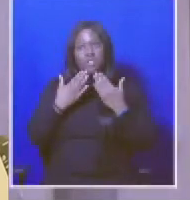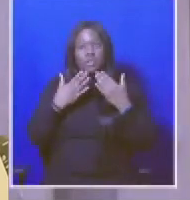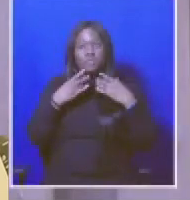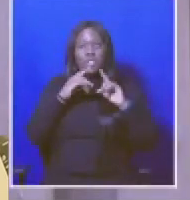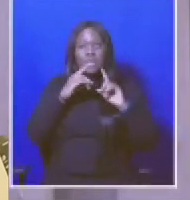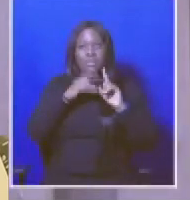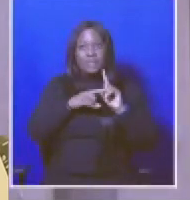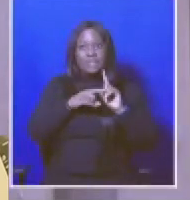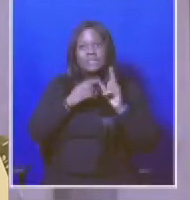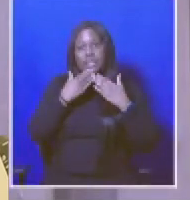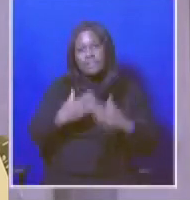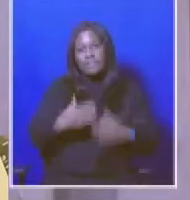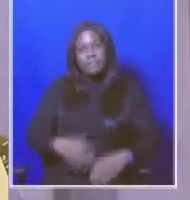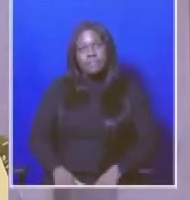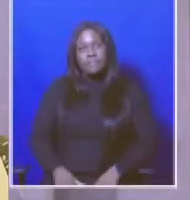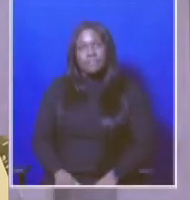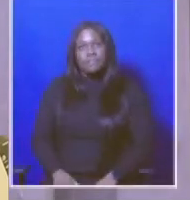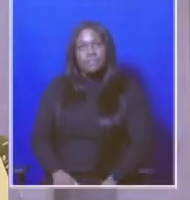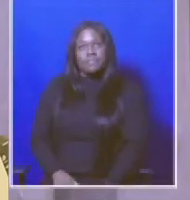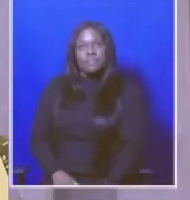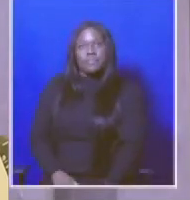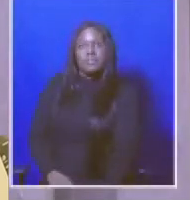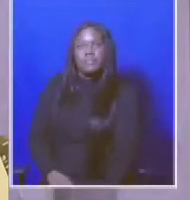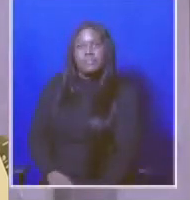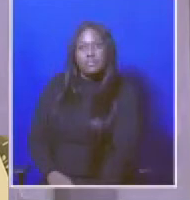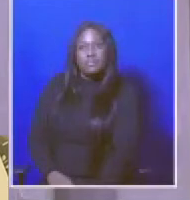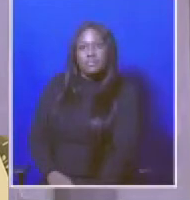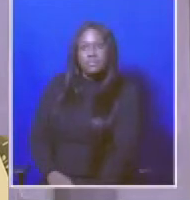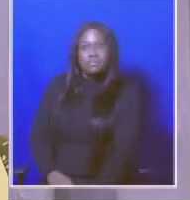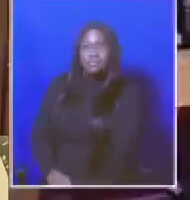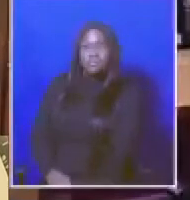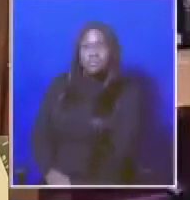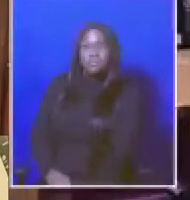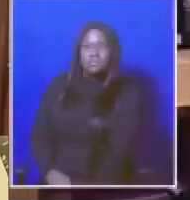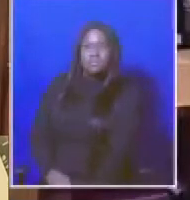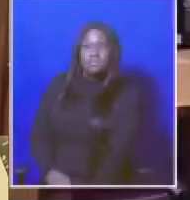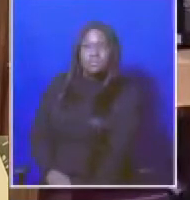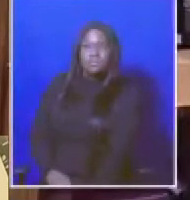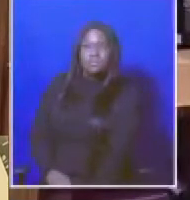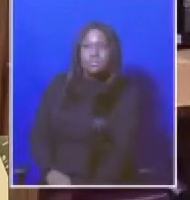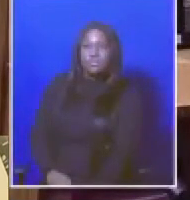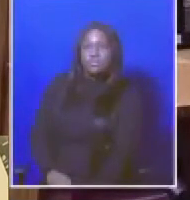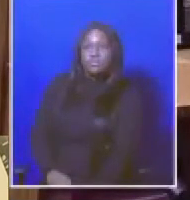Chairperson. Thank you very much, President. We proceed to Honorable Malika,